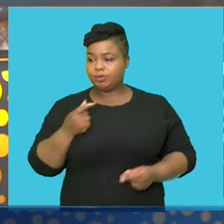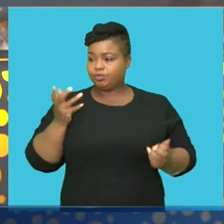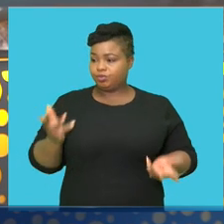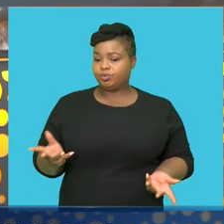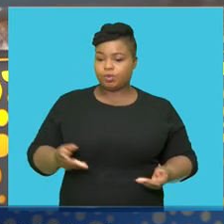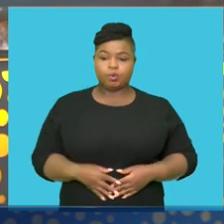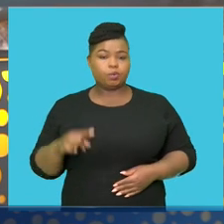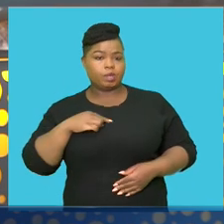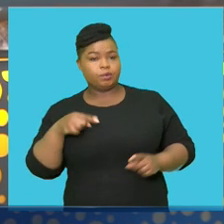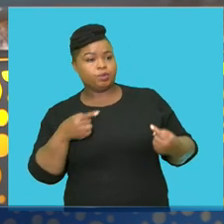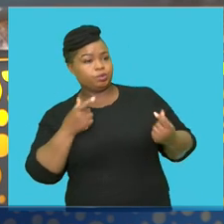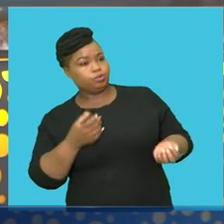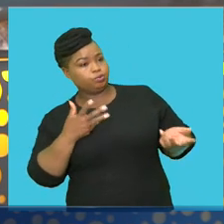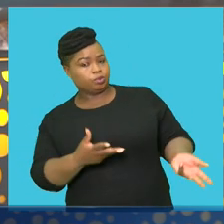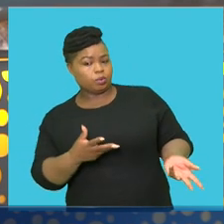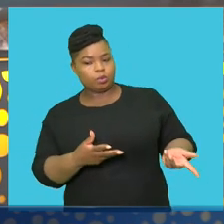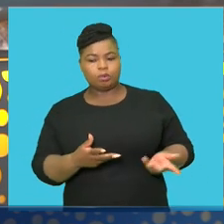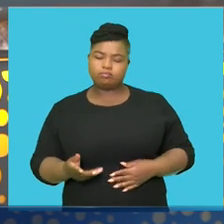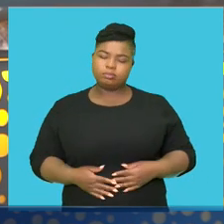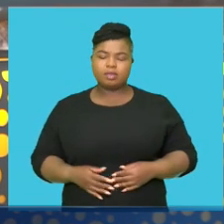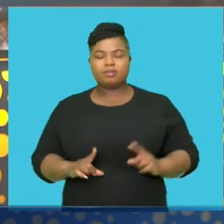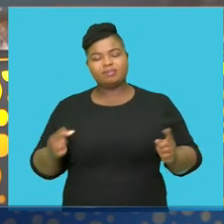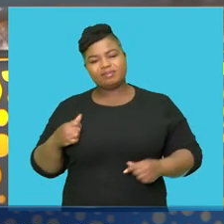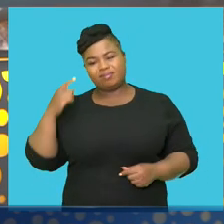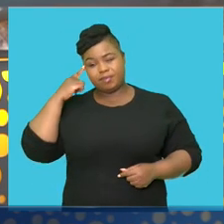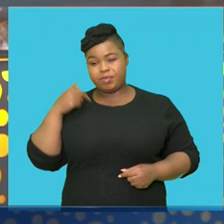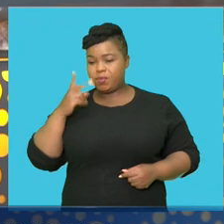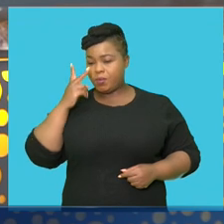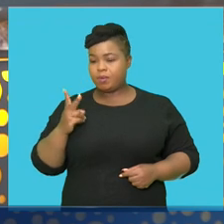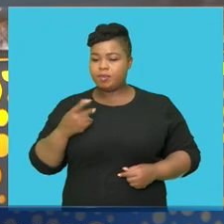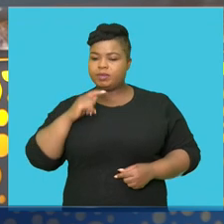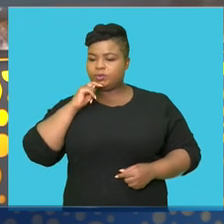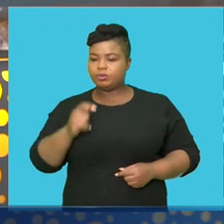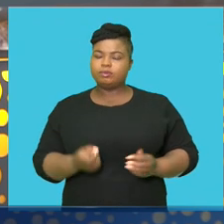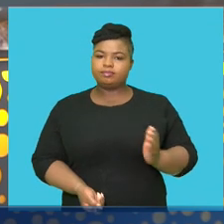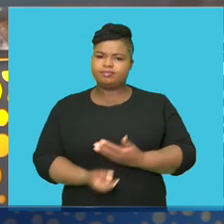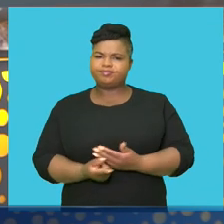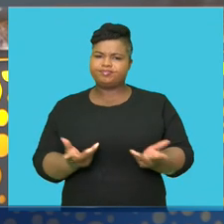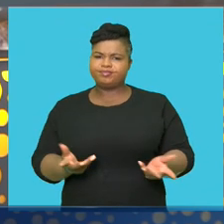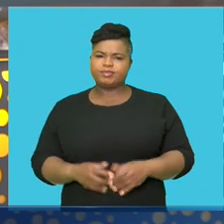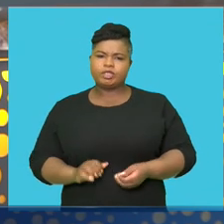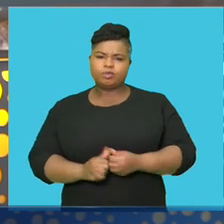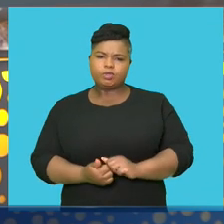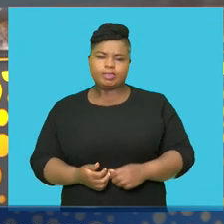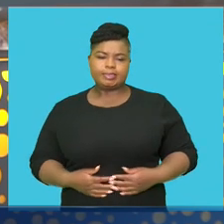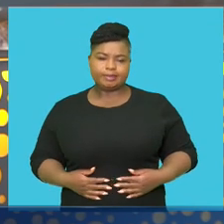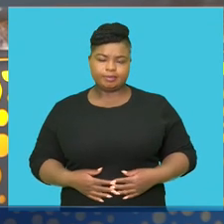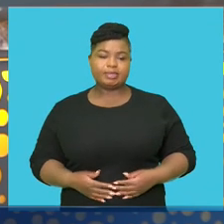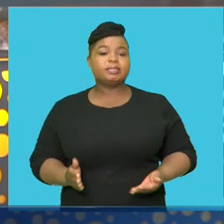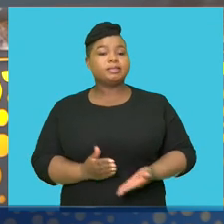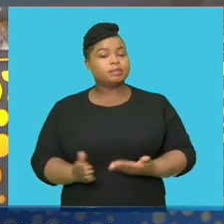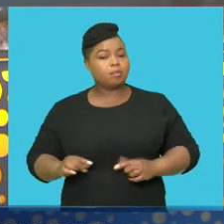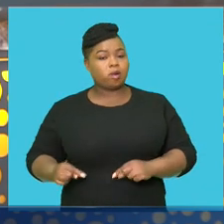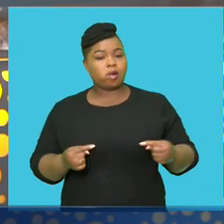and why we shouldn't do what we do. And so I think you see that reflected in sports as well. Those